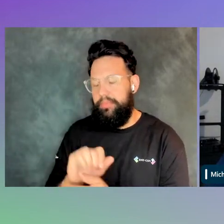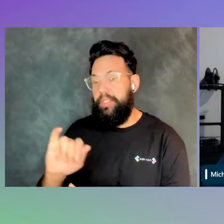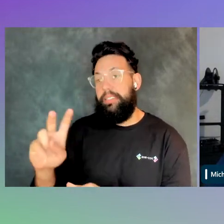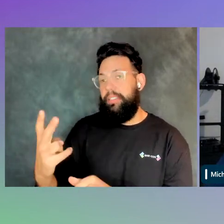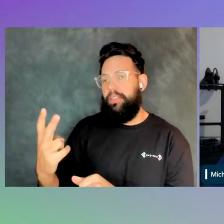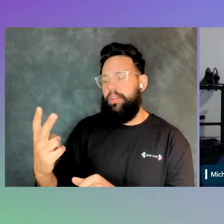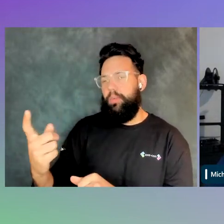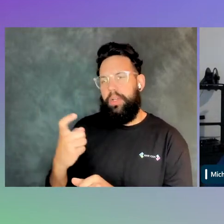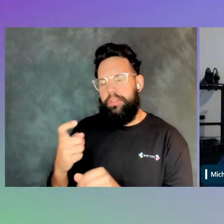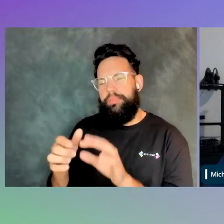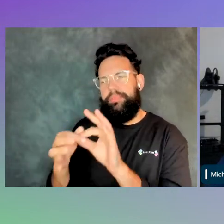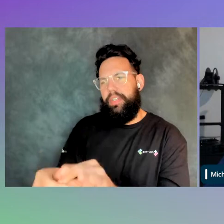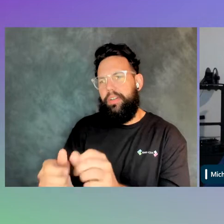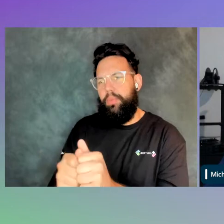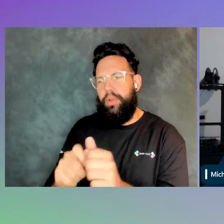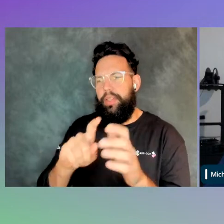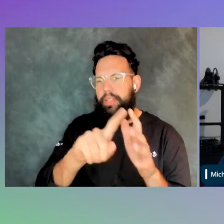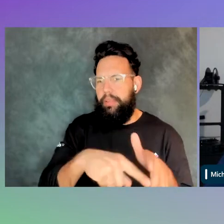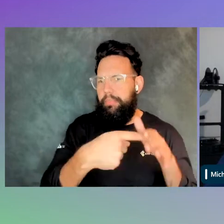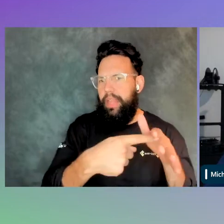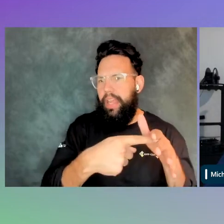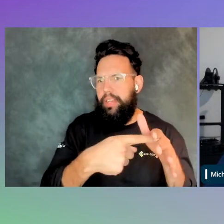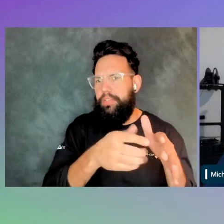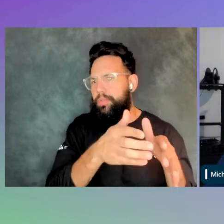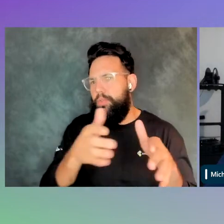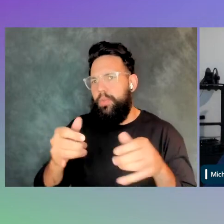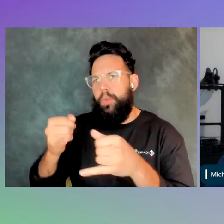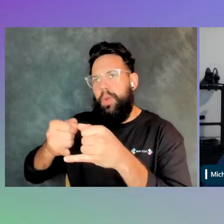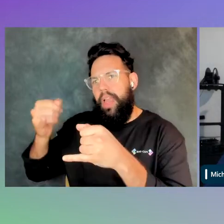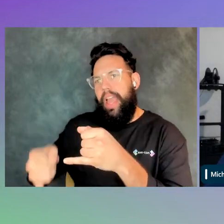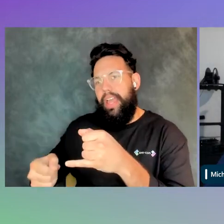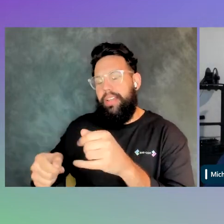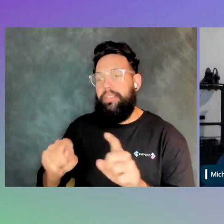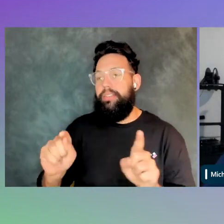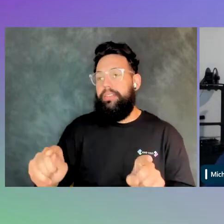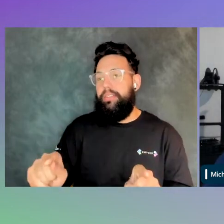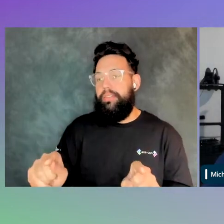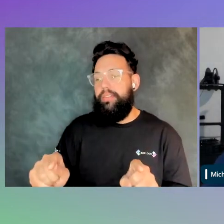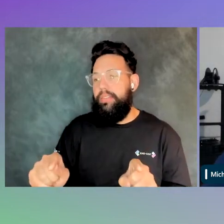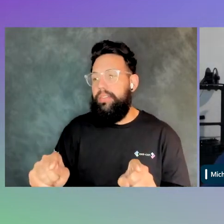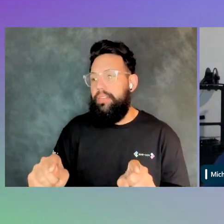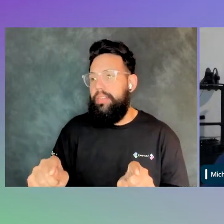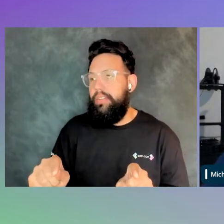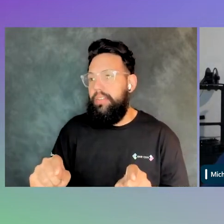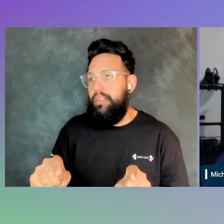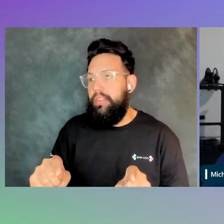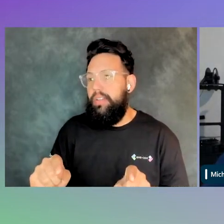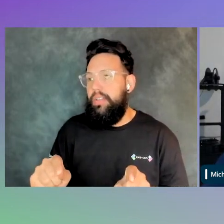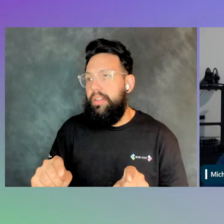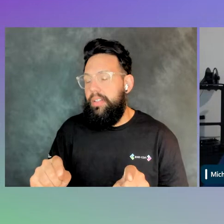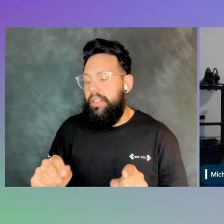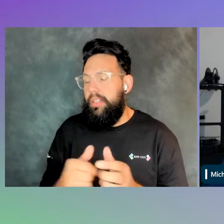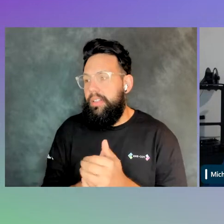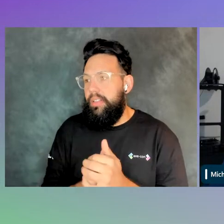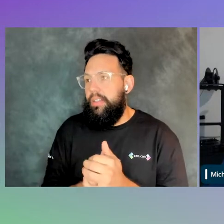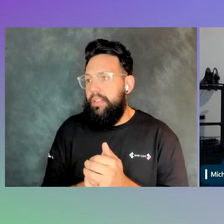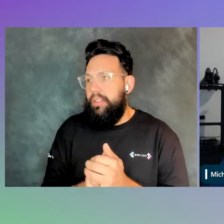talk, it currently runs only with Cypress end-to-end testing. I'm looking forward to the moment